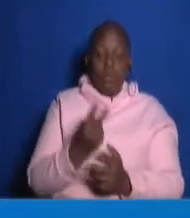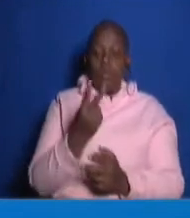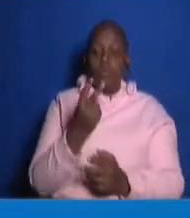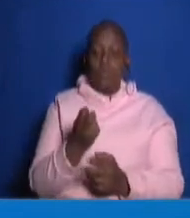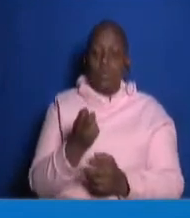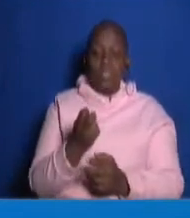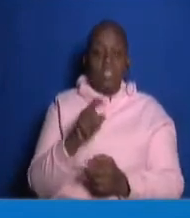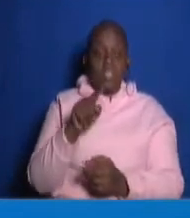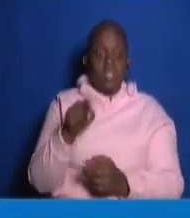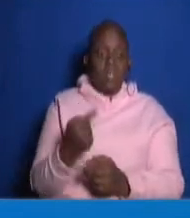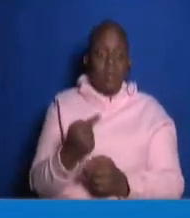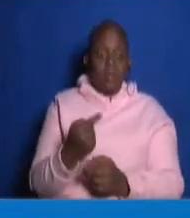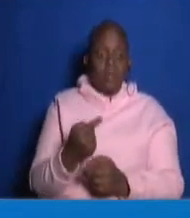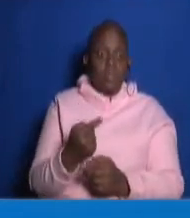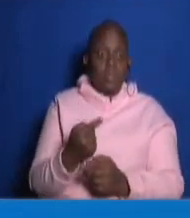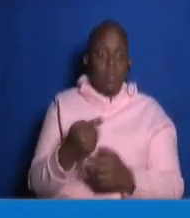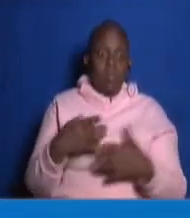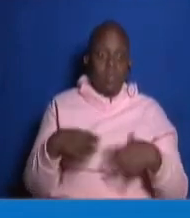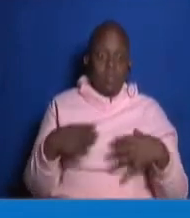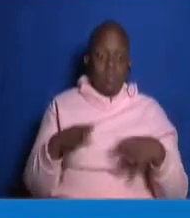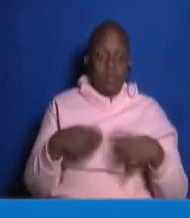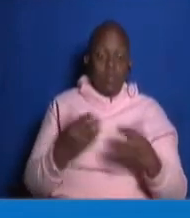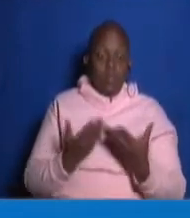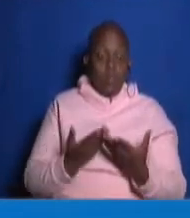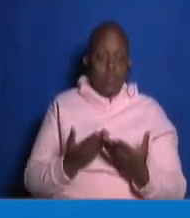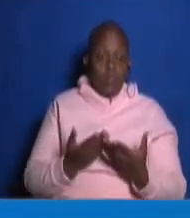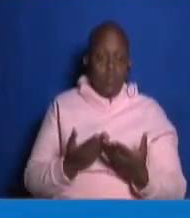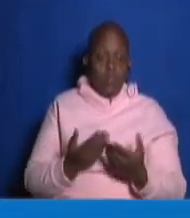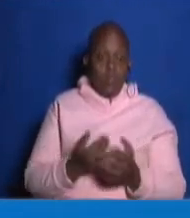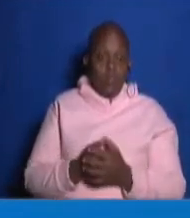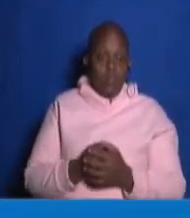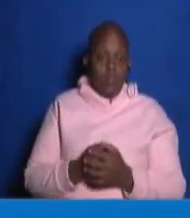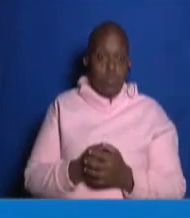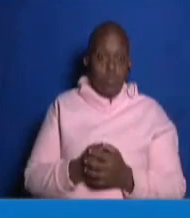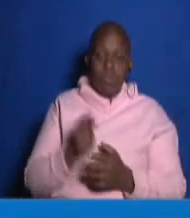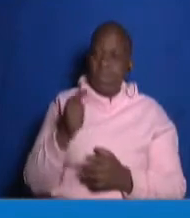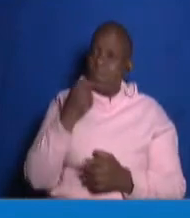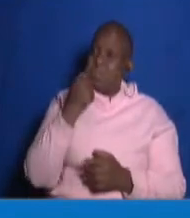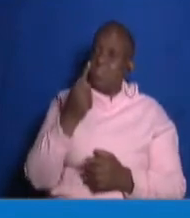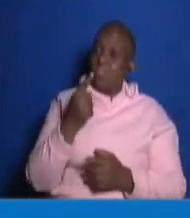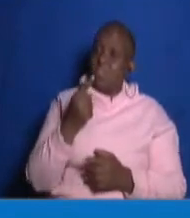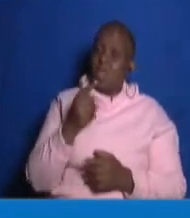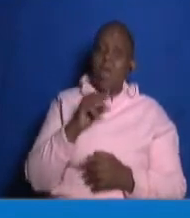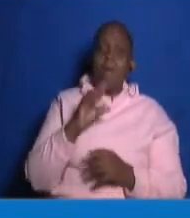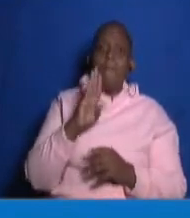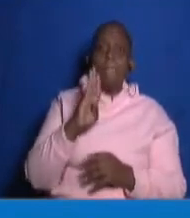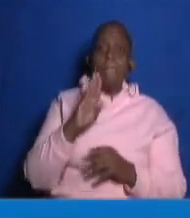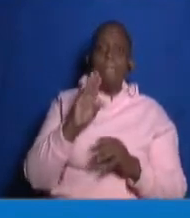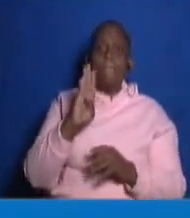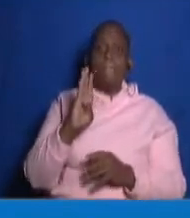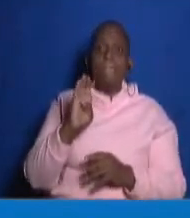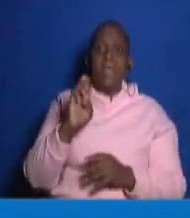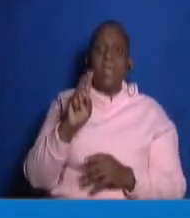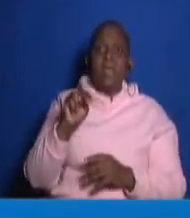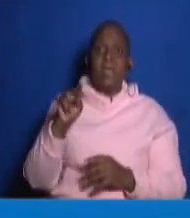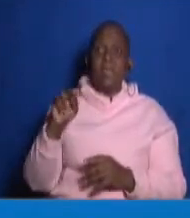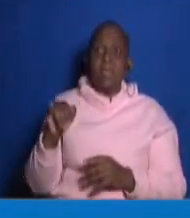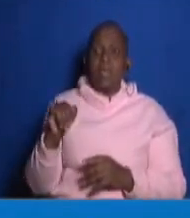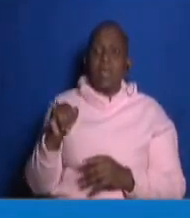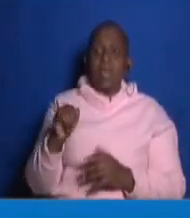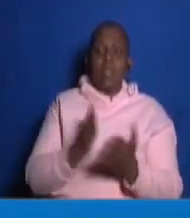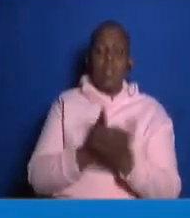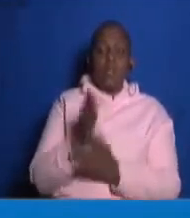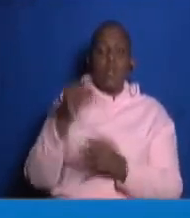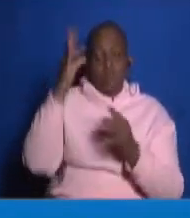20,000 people in the stadium in East London a few days ago. And he said, Benny Hinn, by faith, will come